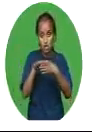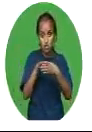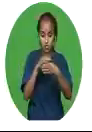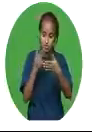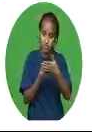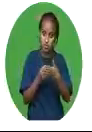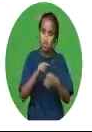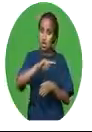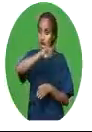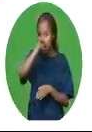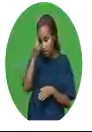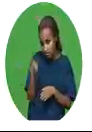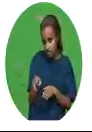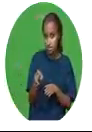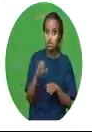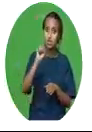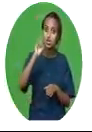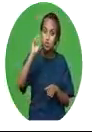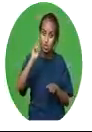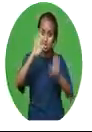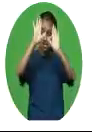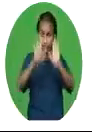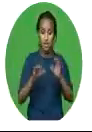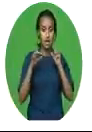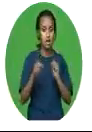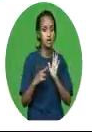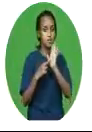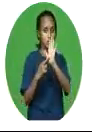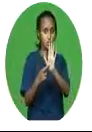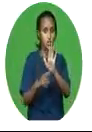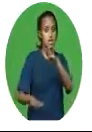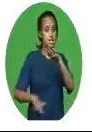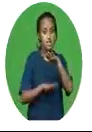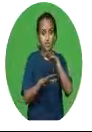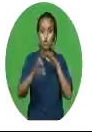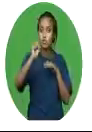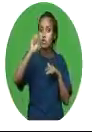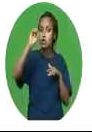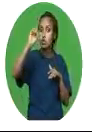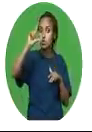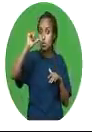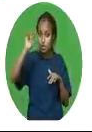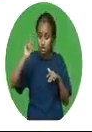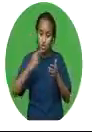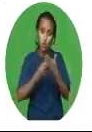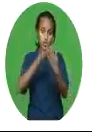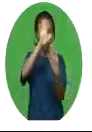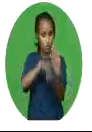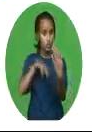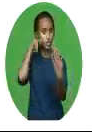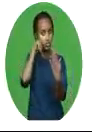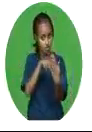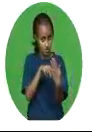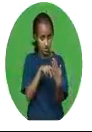a curved solid. The plane can represent the surface of a solid. On orthographic views,